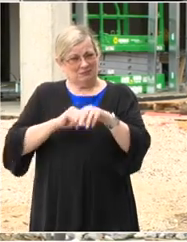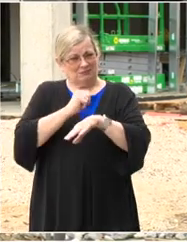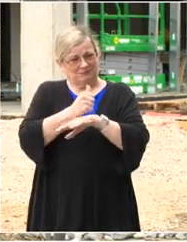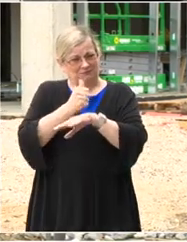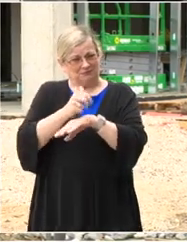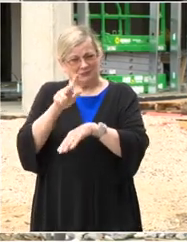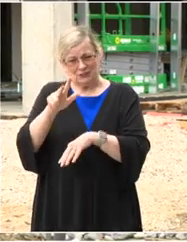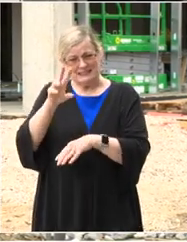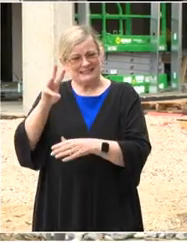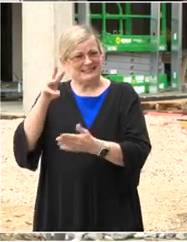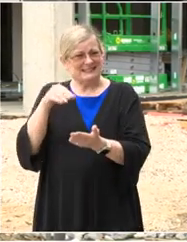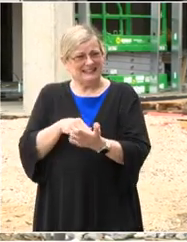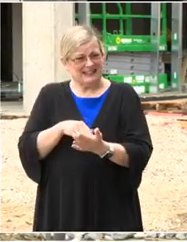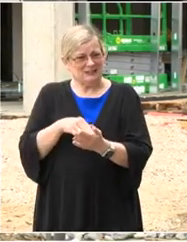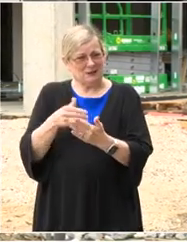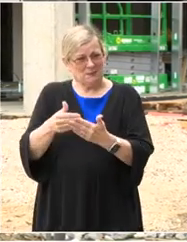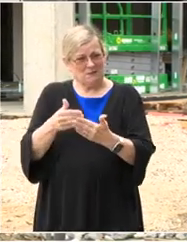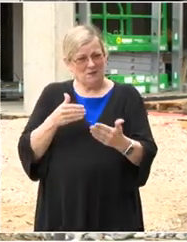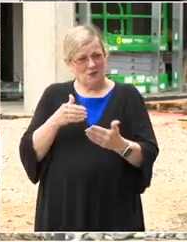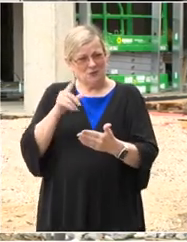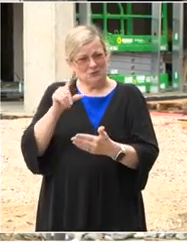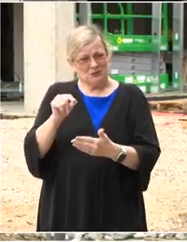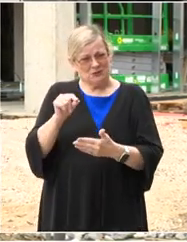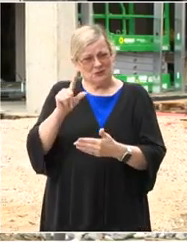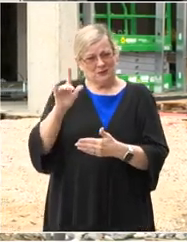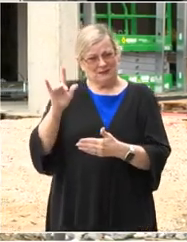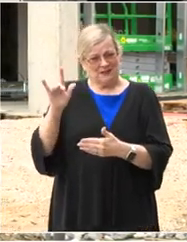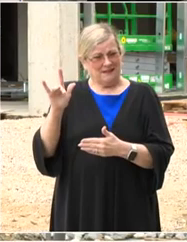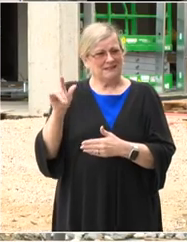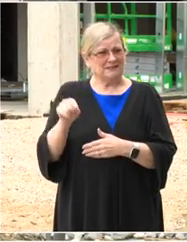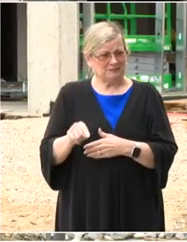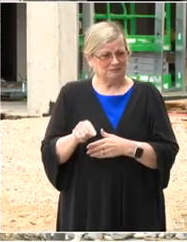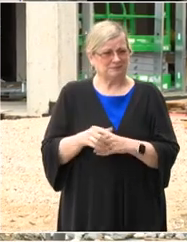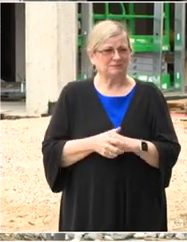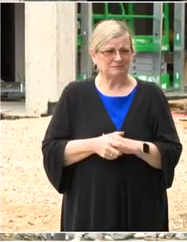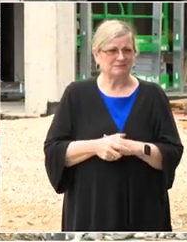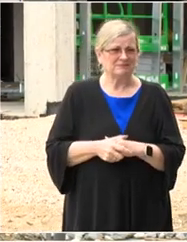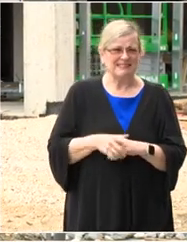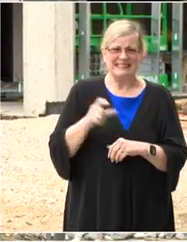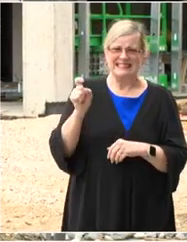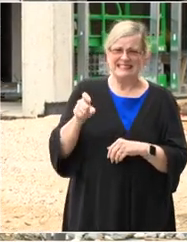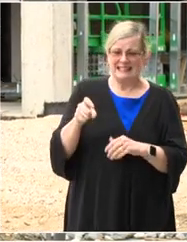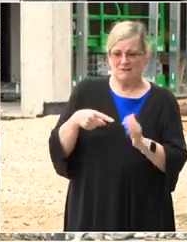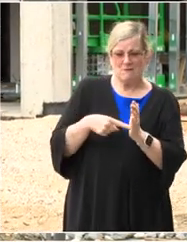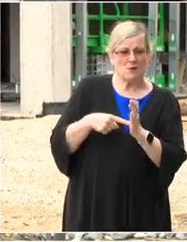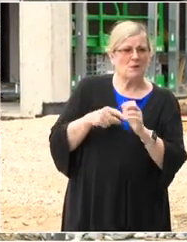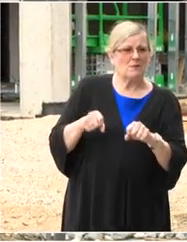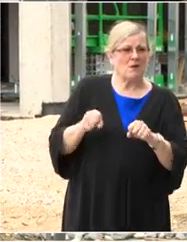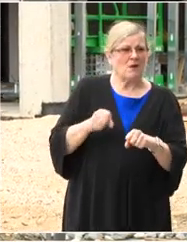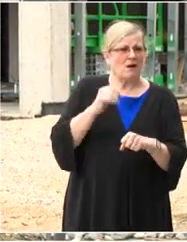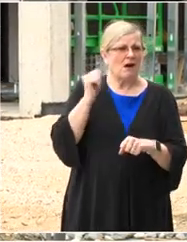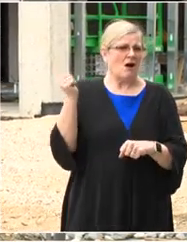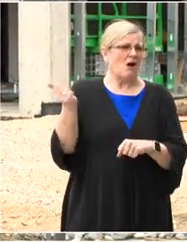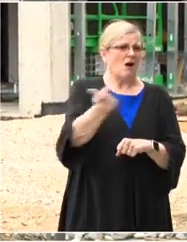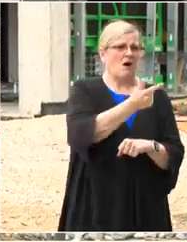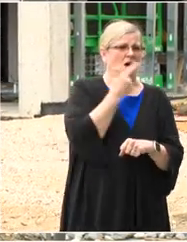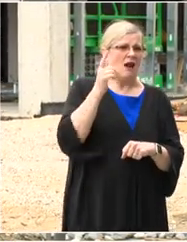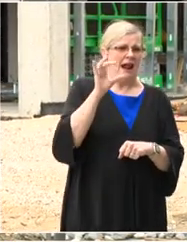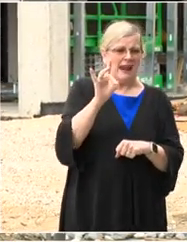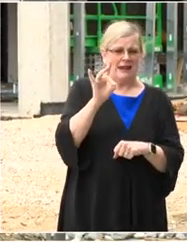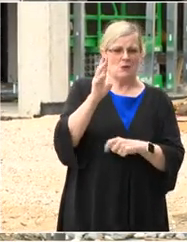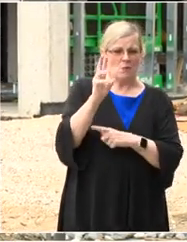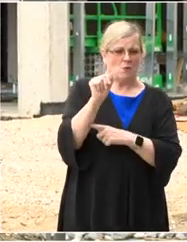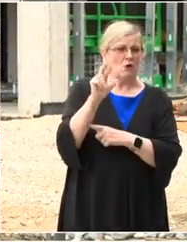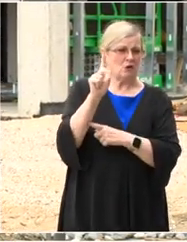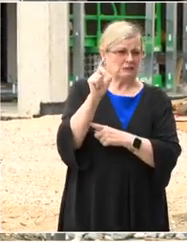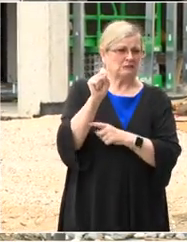of housing by 2025, 12,000 of which need to be affordable across all 8 wards, that meant that we were going to try to